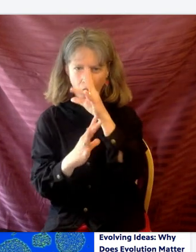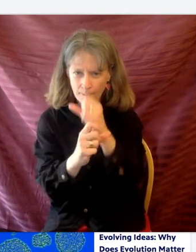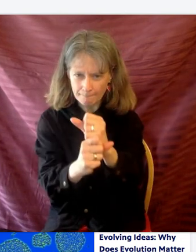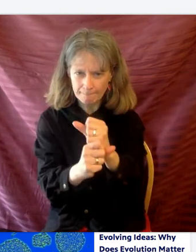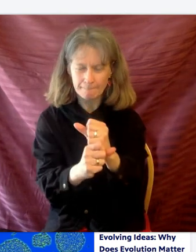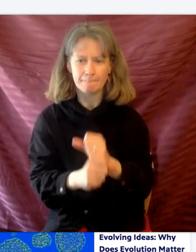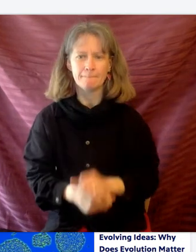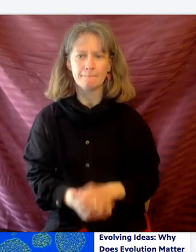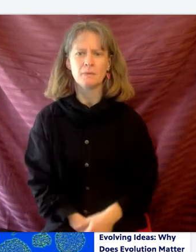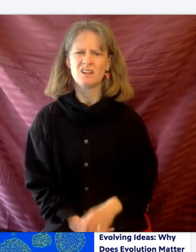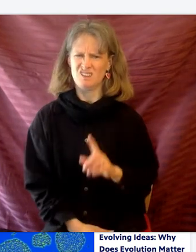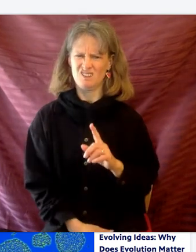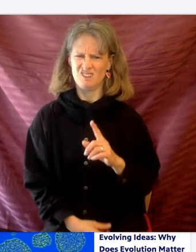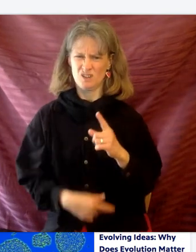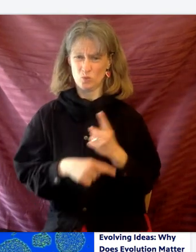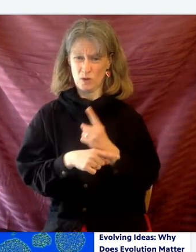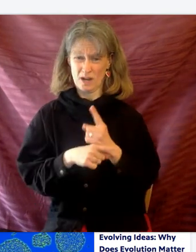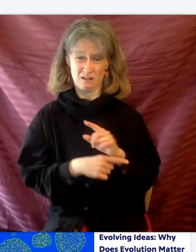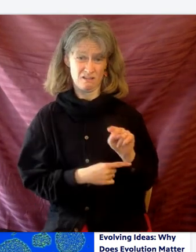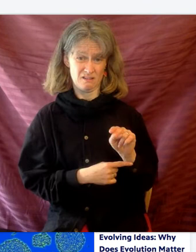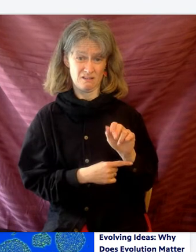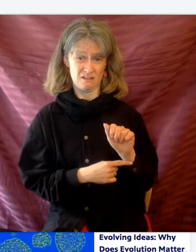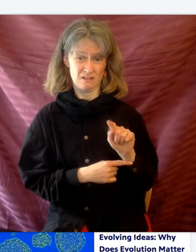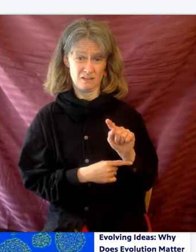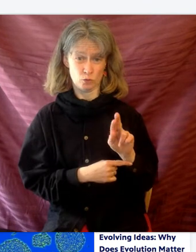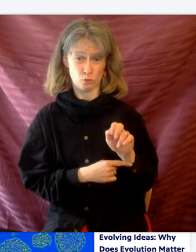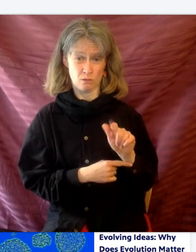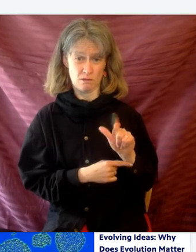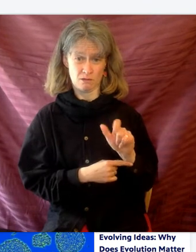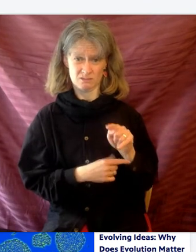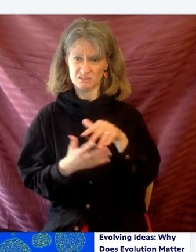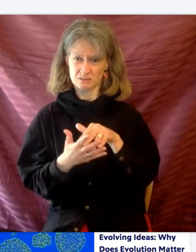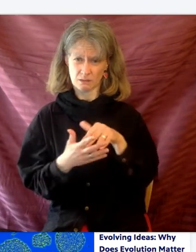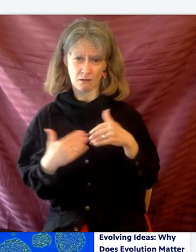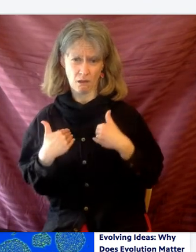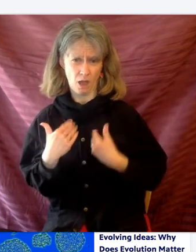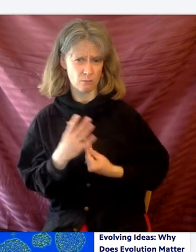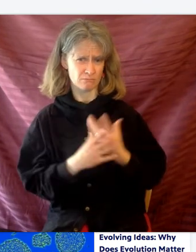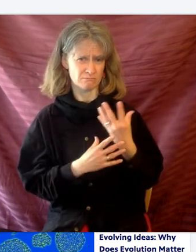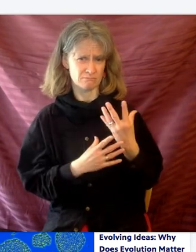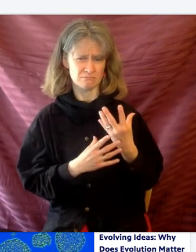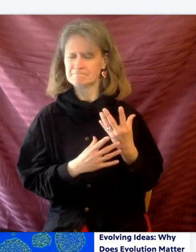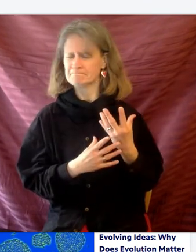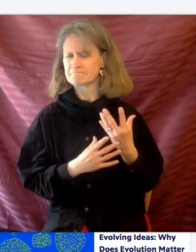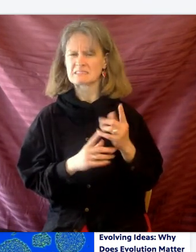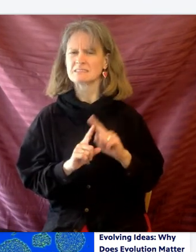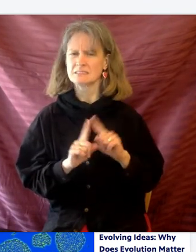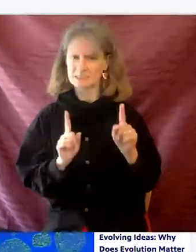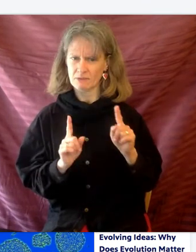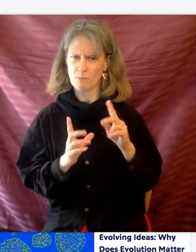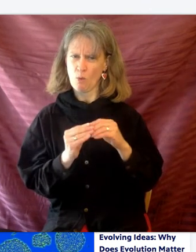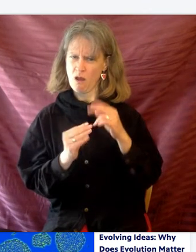But not an ordinary naturalist with an ordinary fascination with nature.